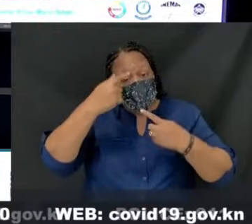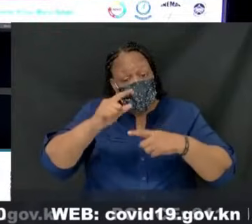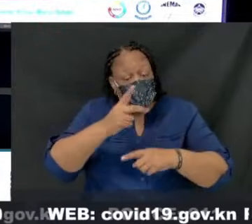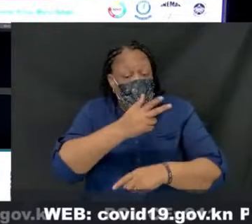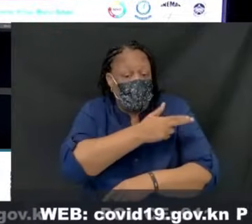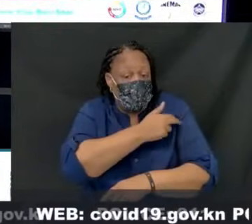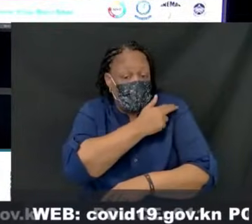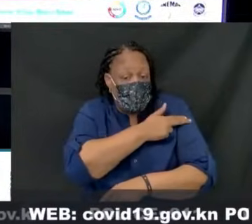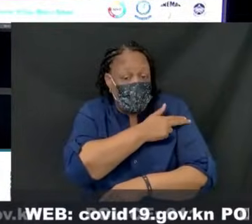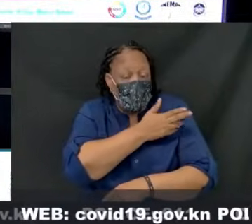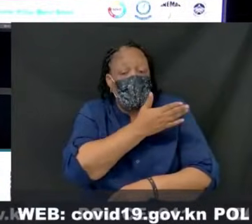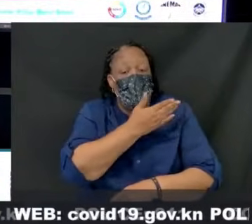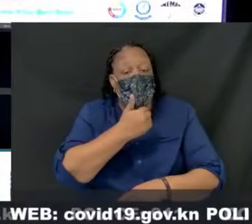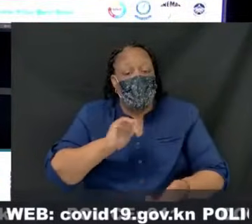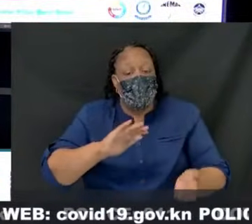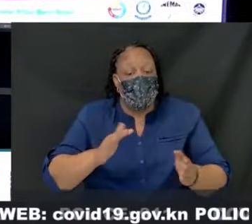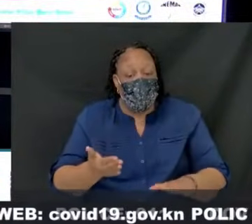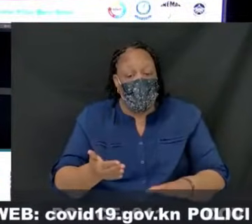persons who are